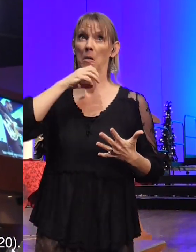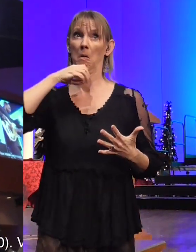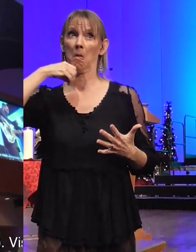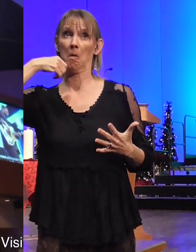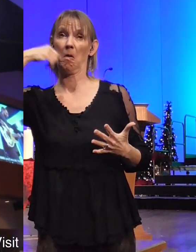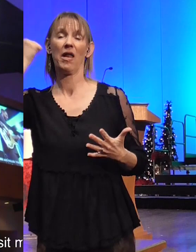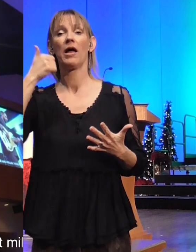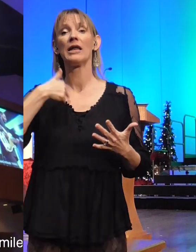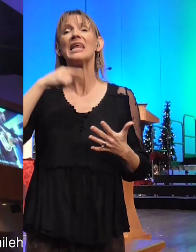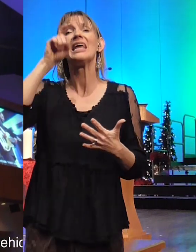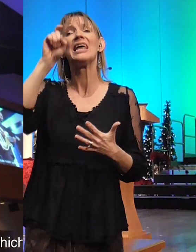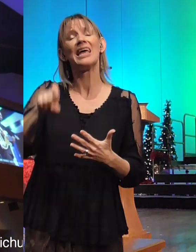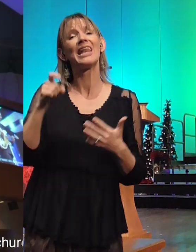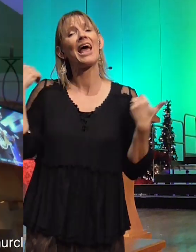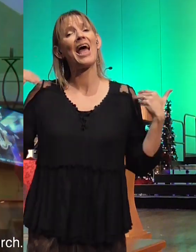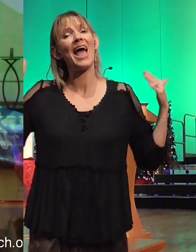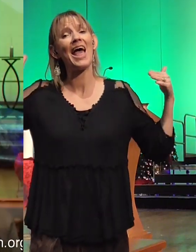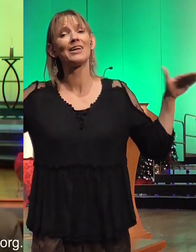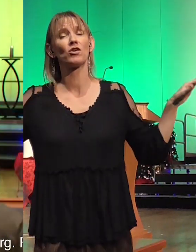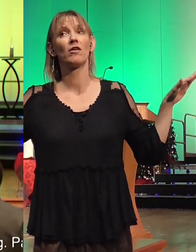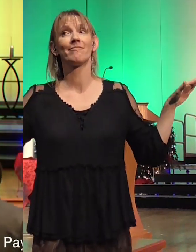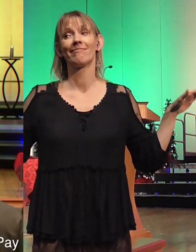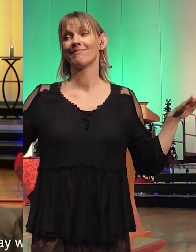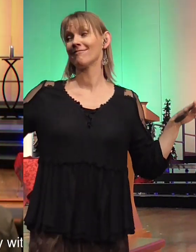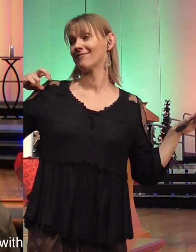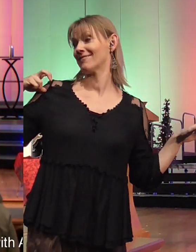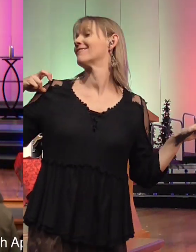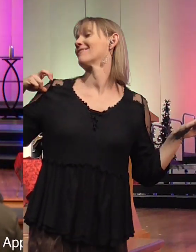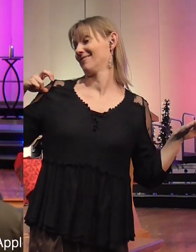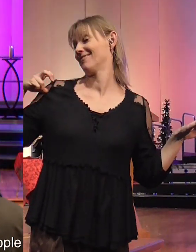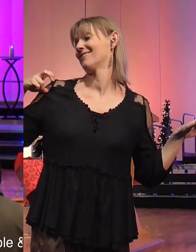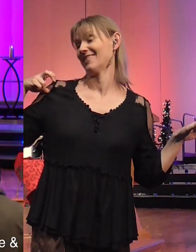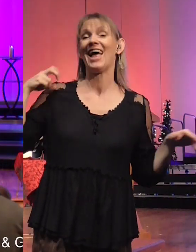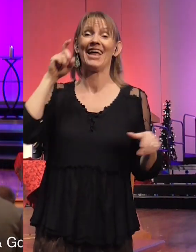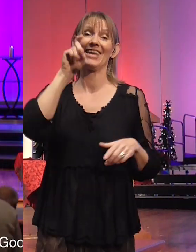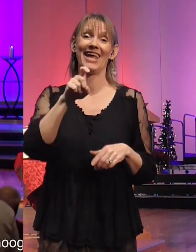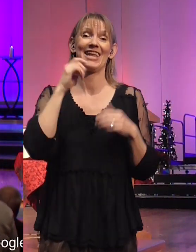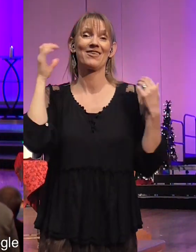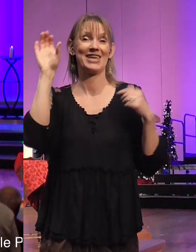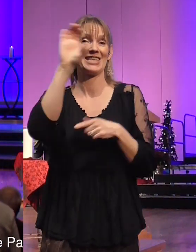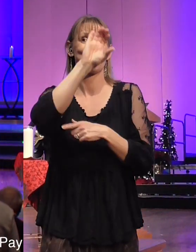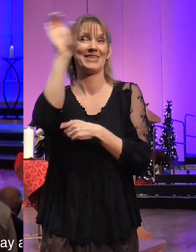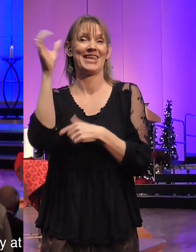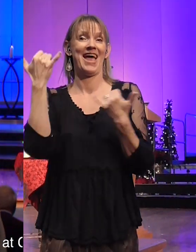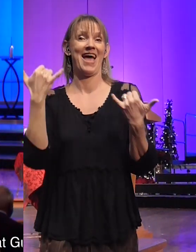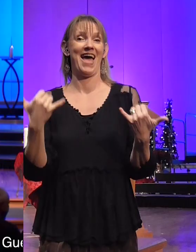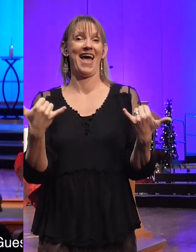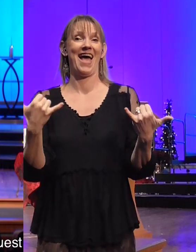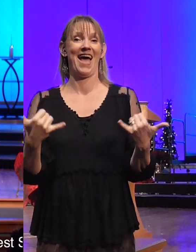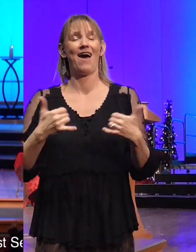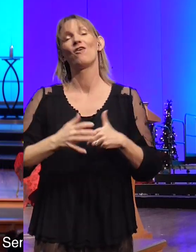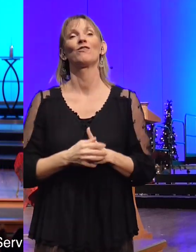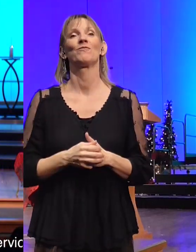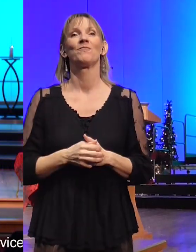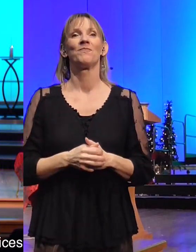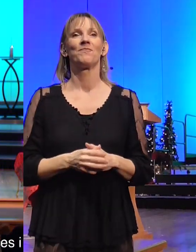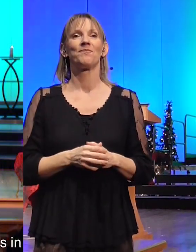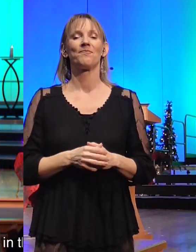older, and I need a little angel sitting on my shoulder. Need a little Christmas now.